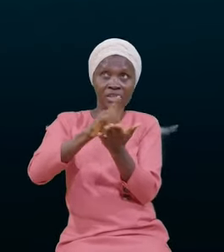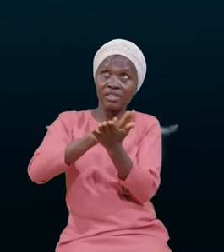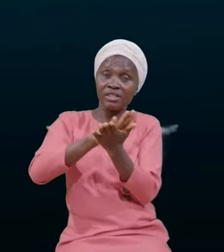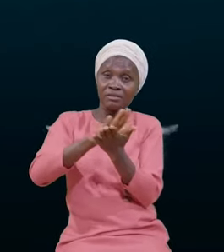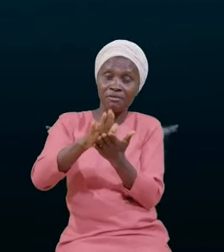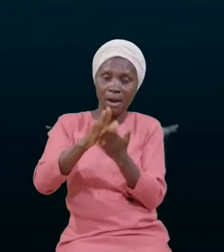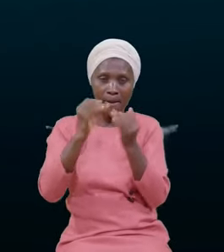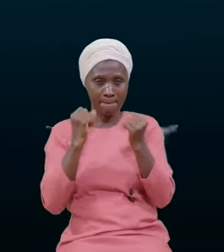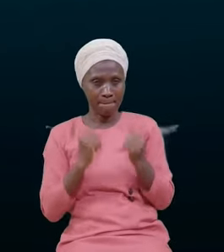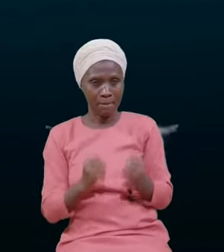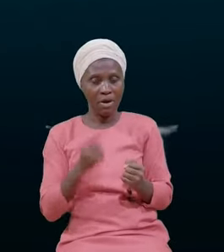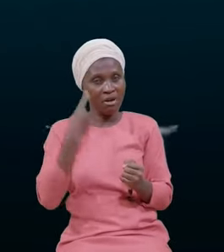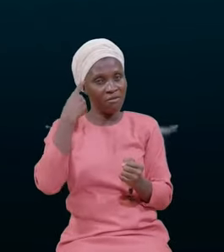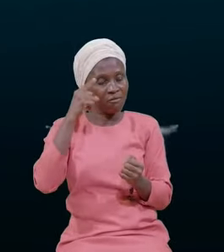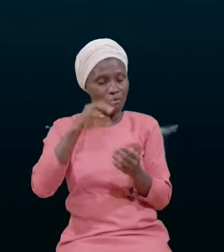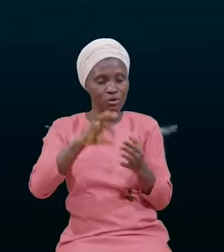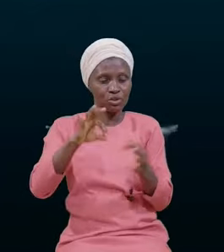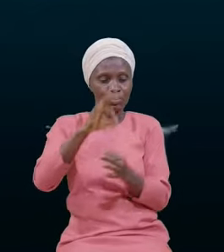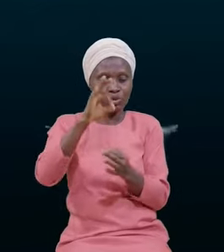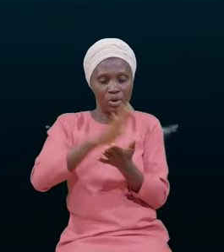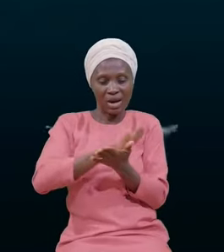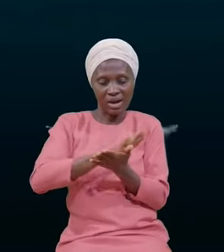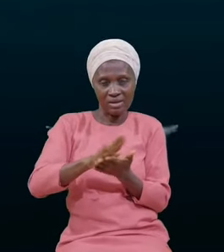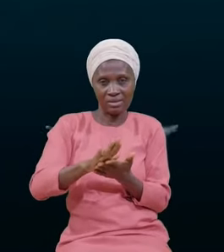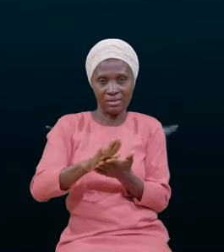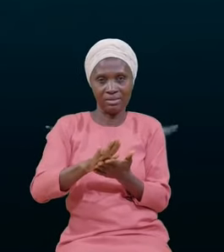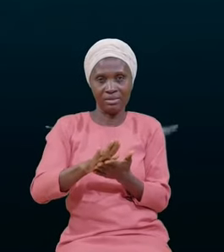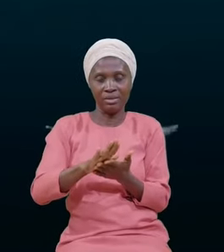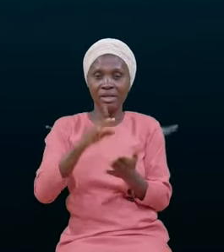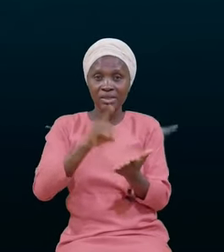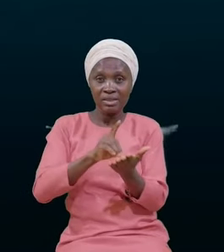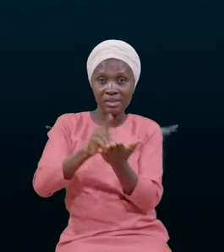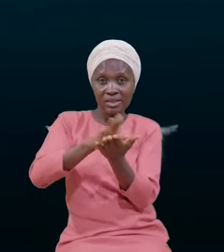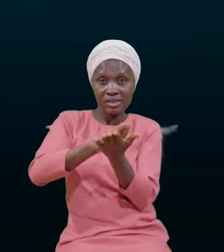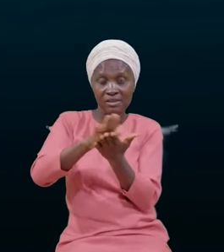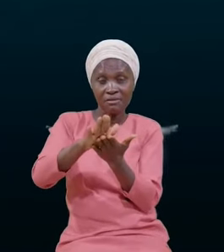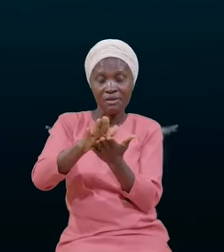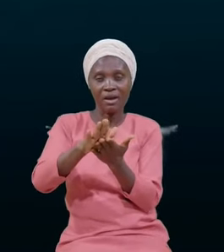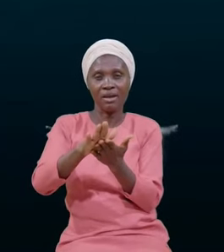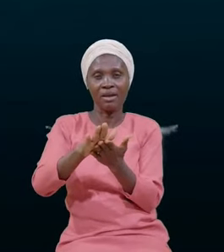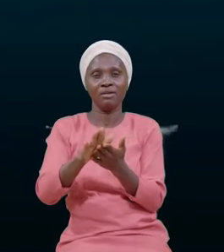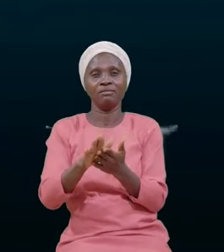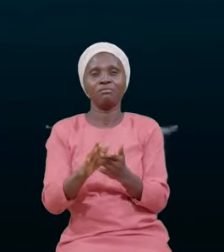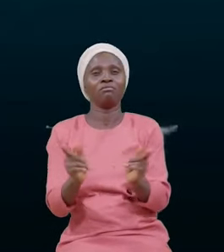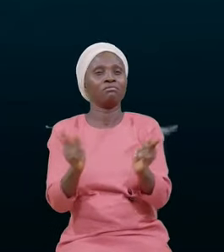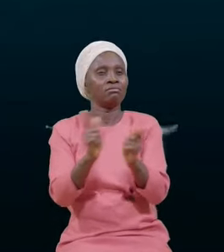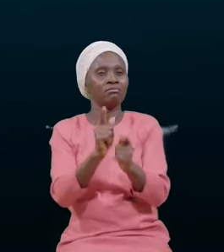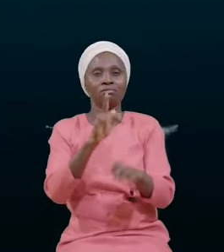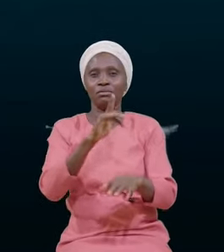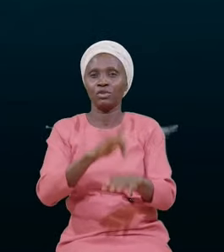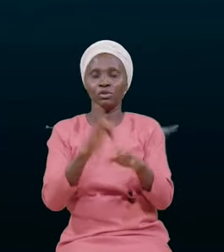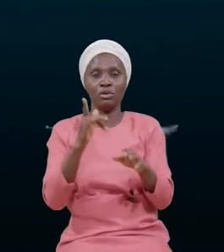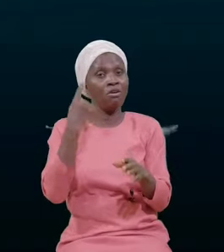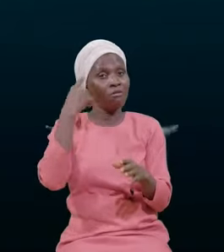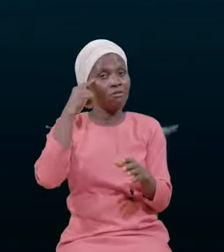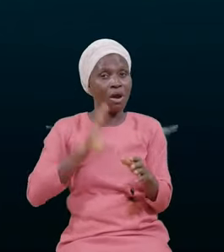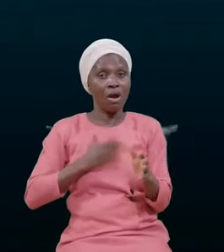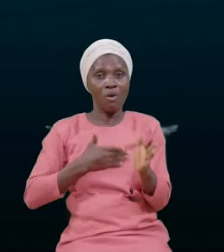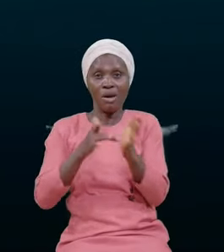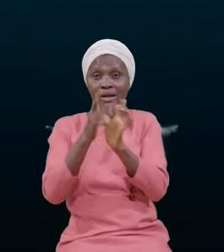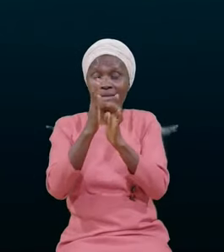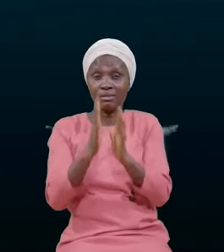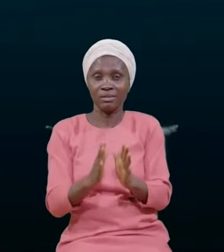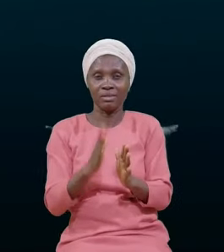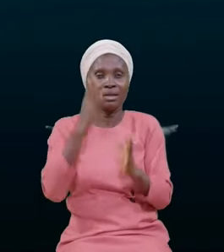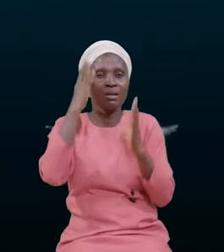cleansing Divine encounter for our Christian experience let's pray that the